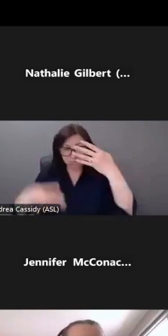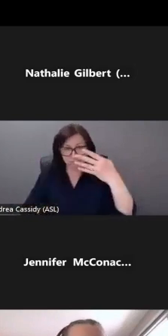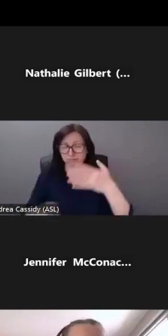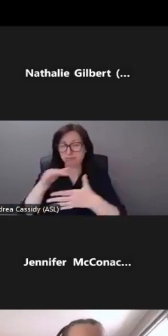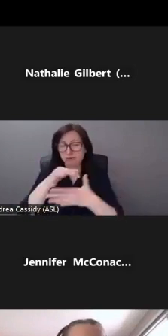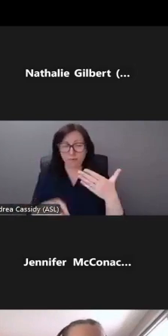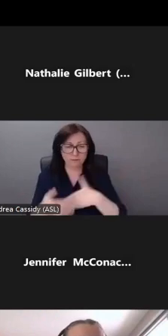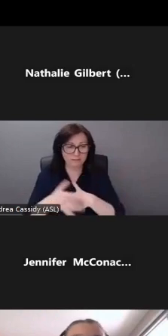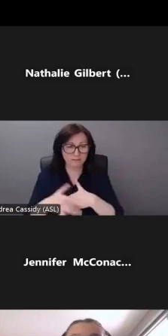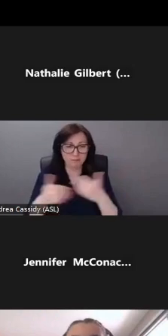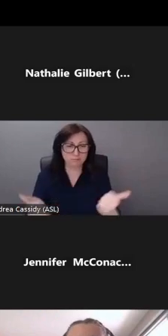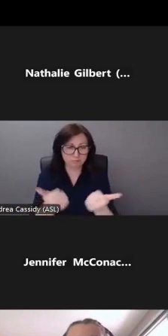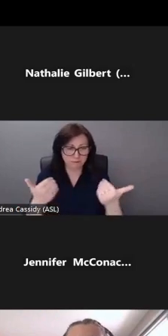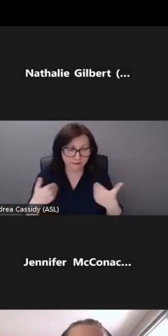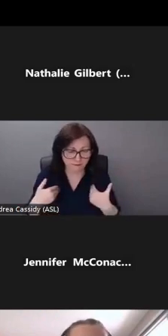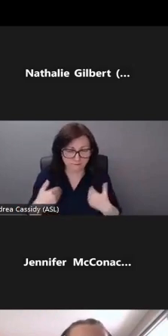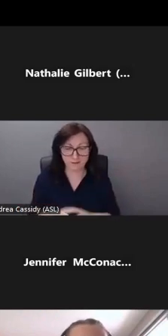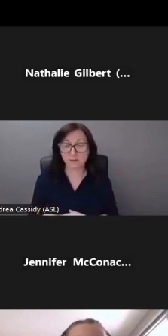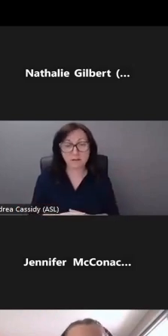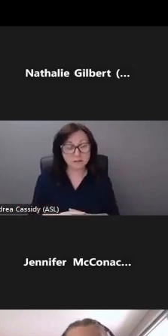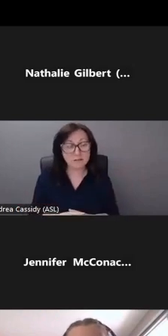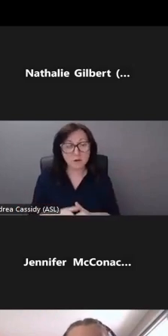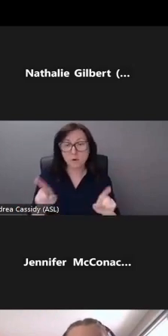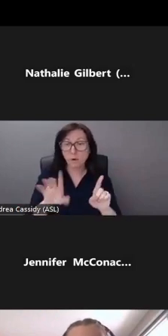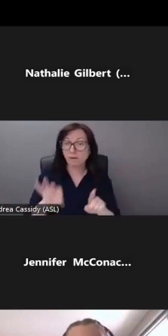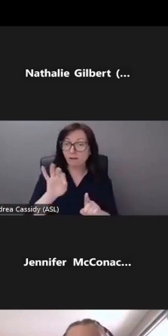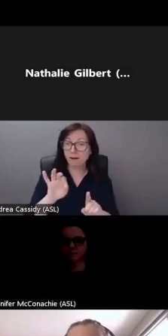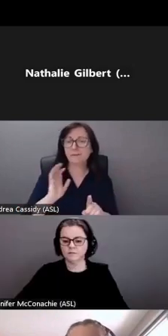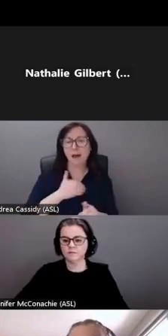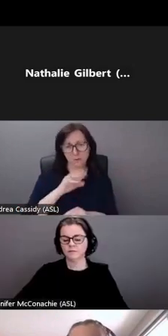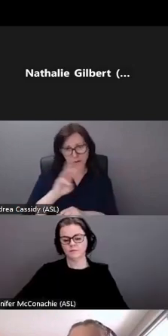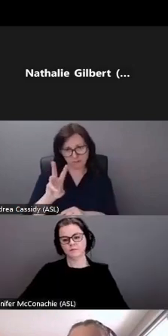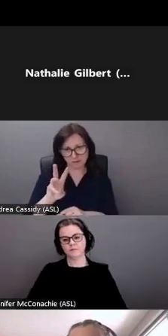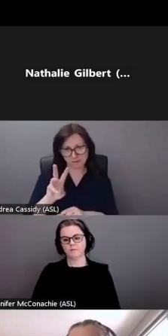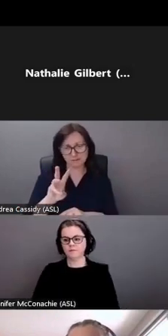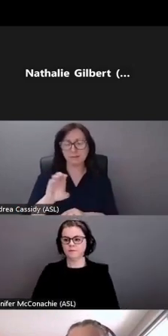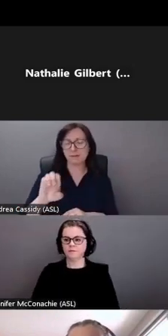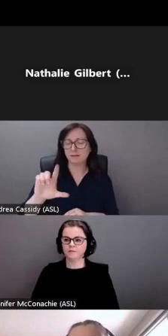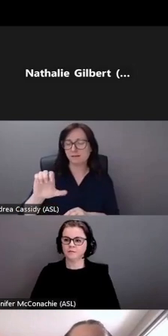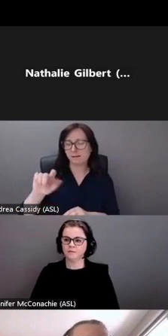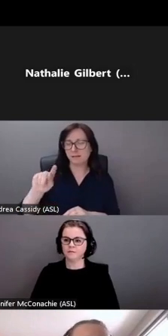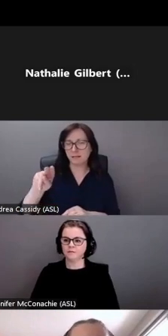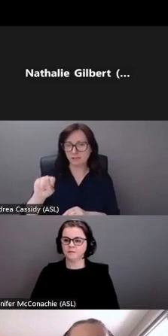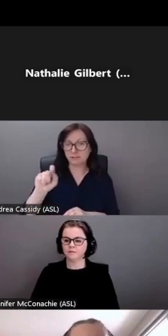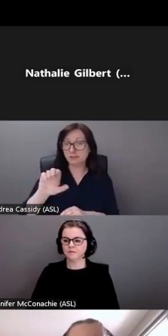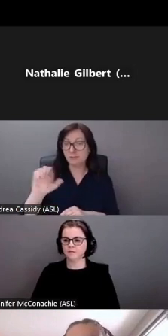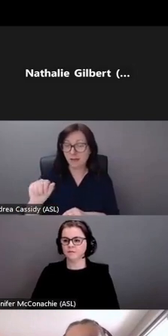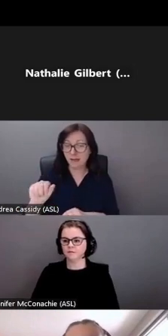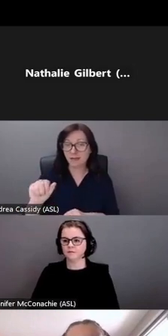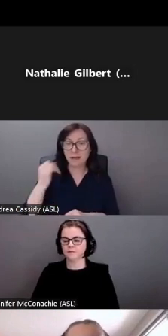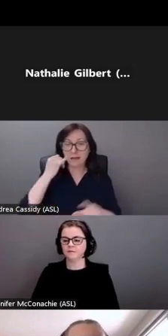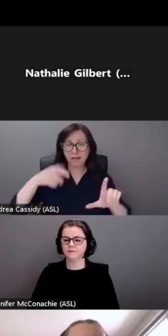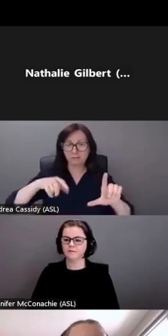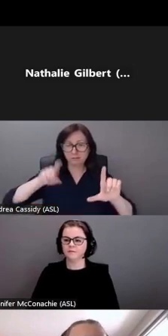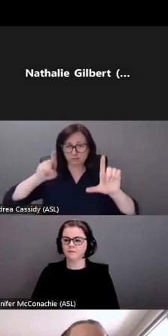on this list. You can access this list on our website at elections.ca. If you scroll down a ways,